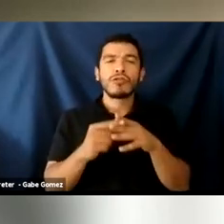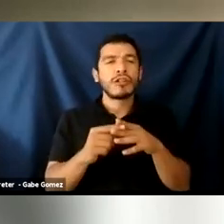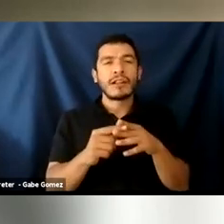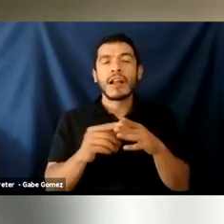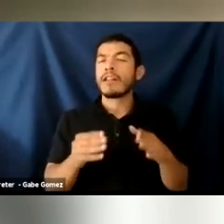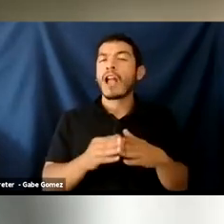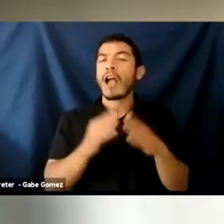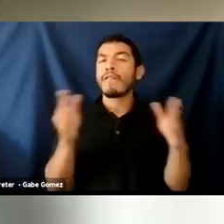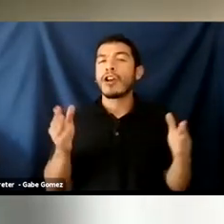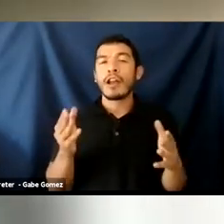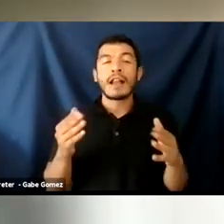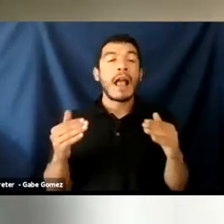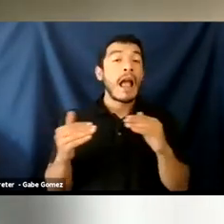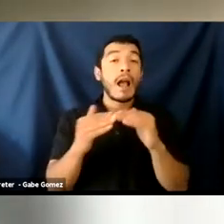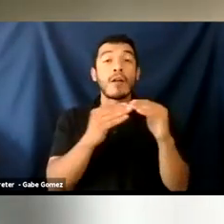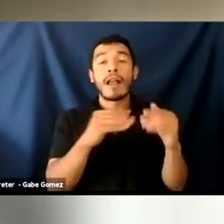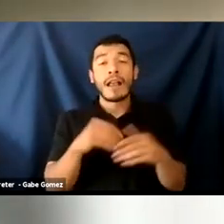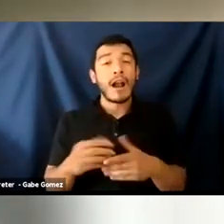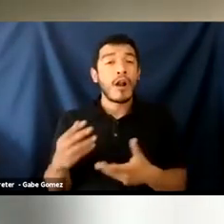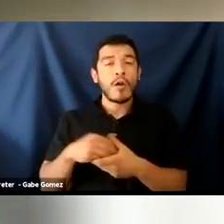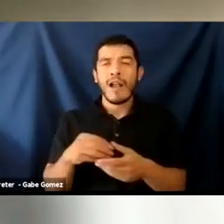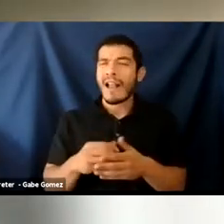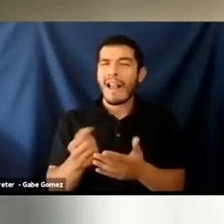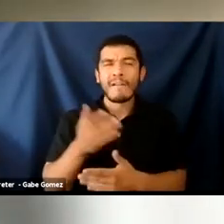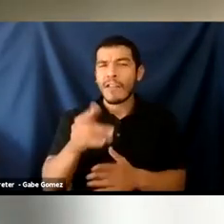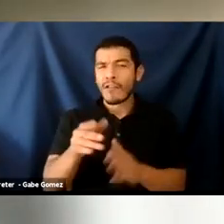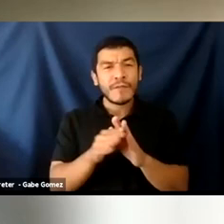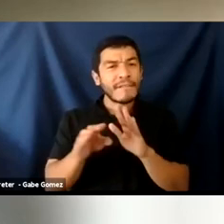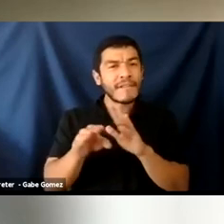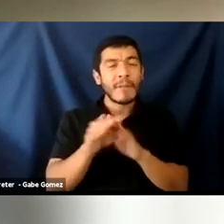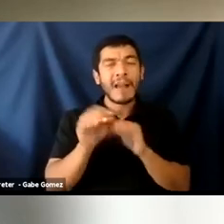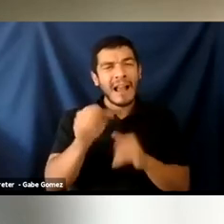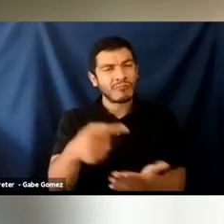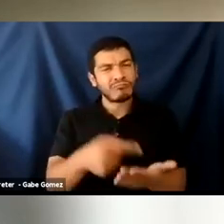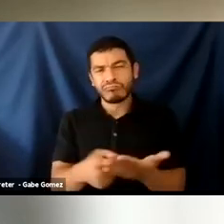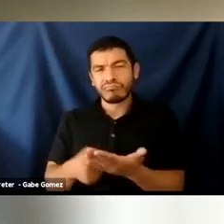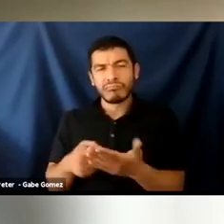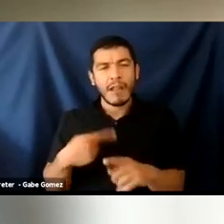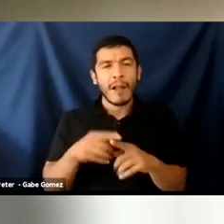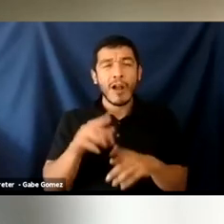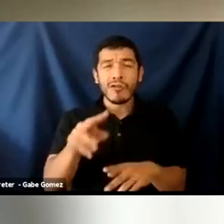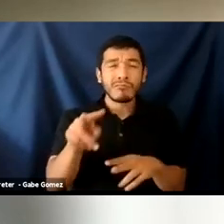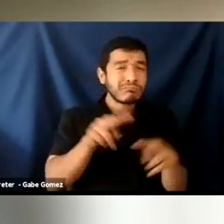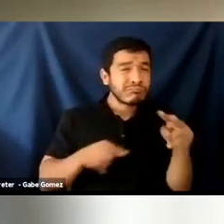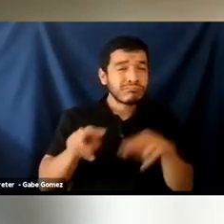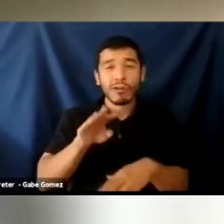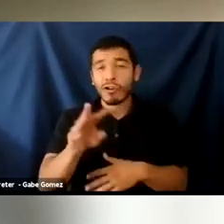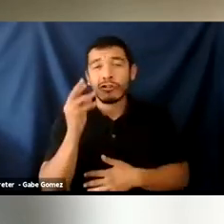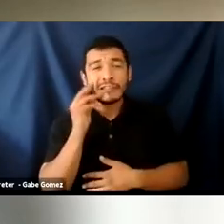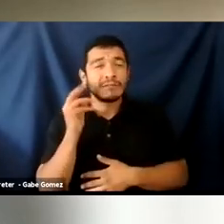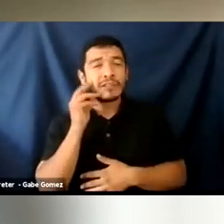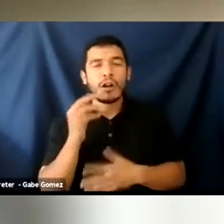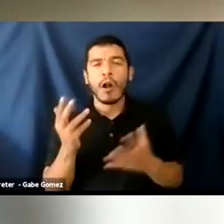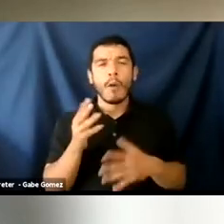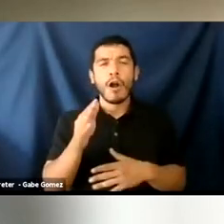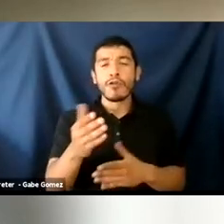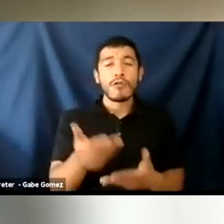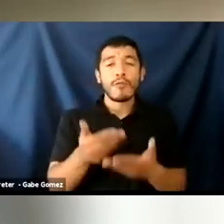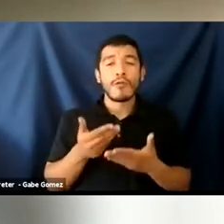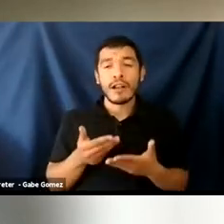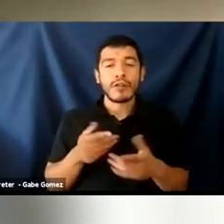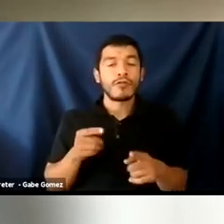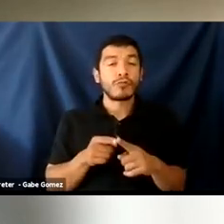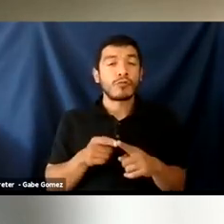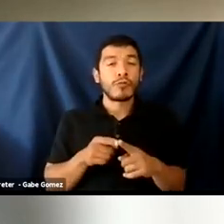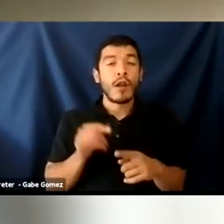inclusion in all that you develop. Can you talk about your observation, your experience, and what you're bringing